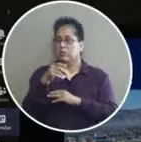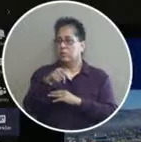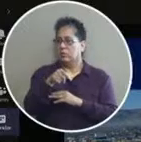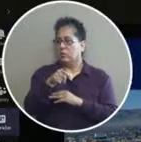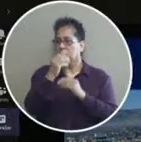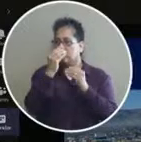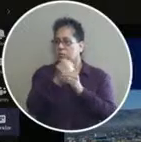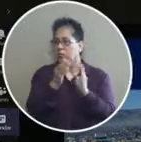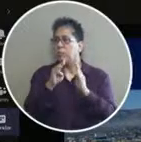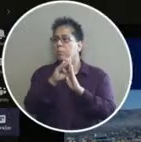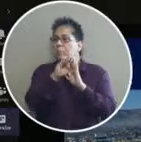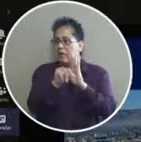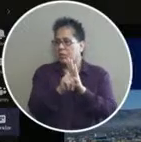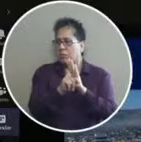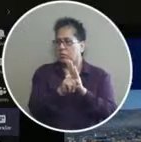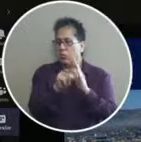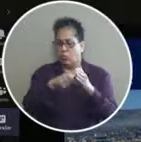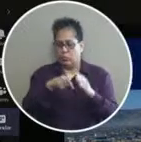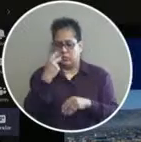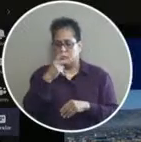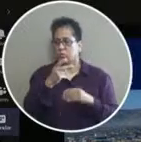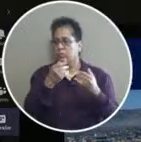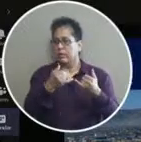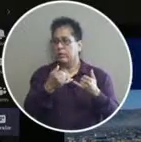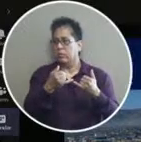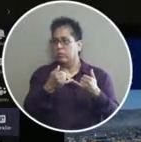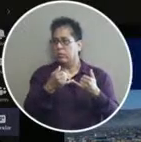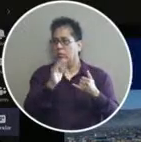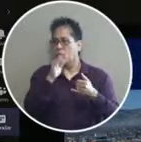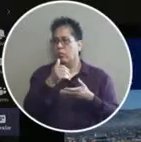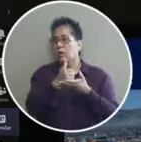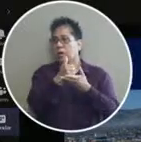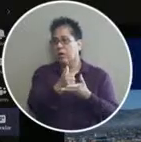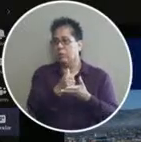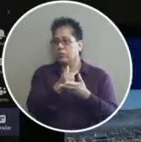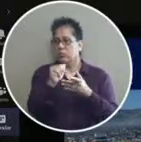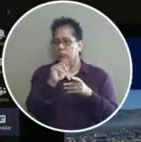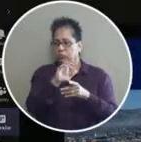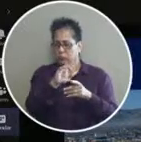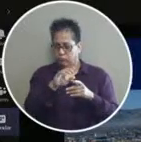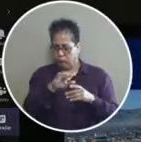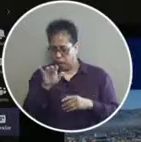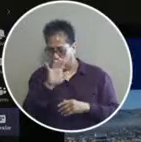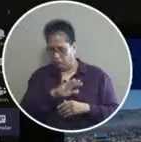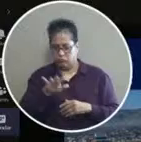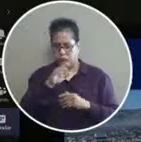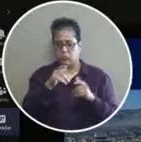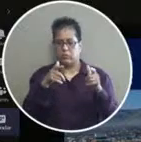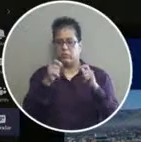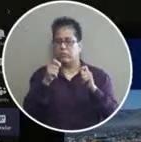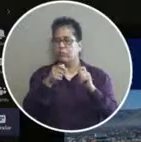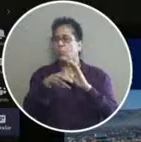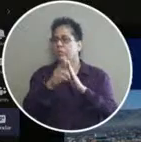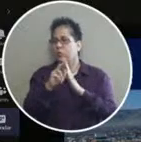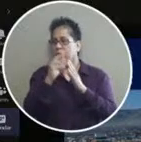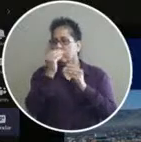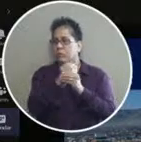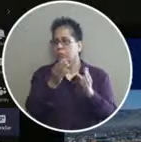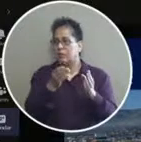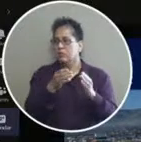just wanted to give you some background on what you'll see right now. It'll help you give us some context and just a quick review of the